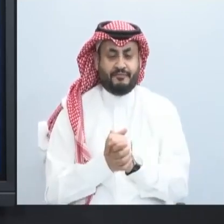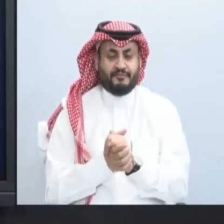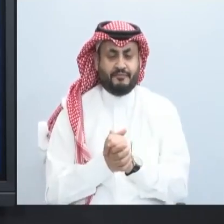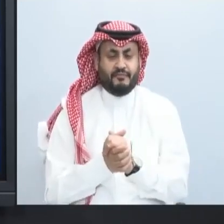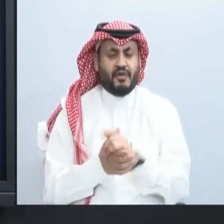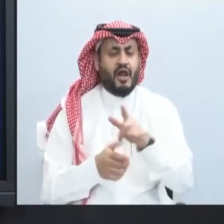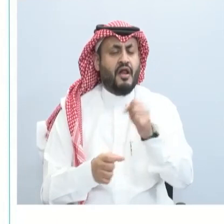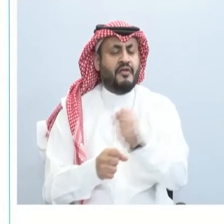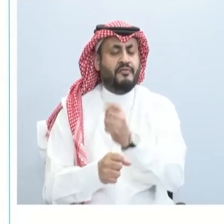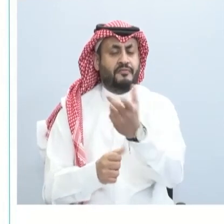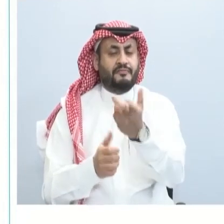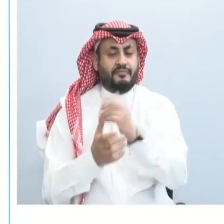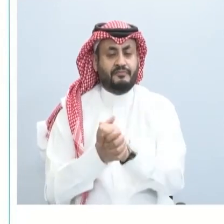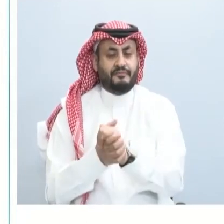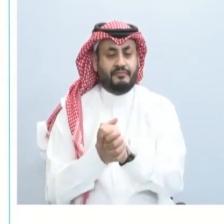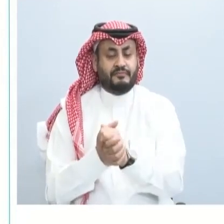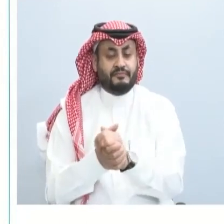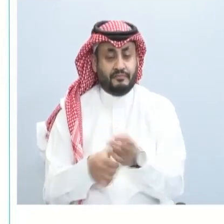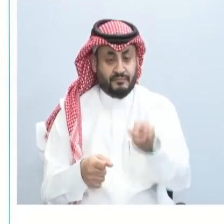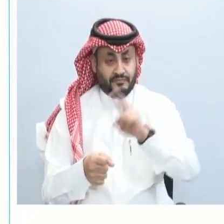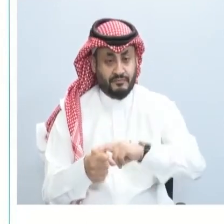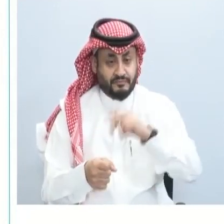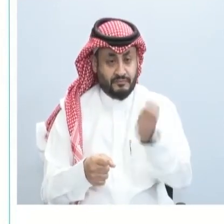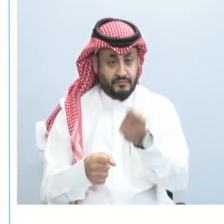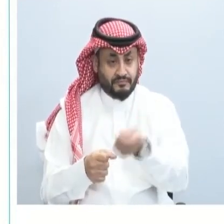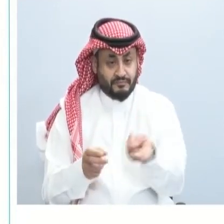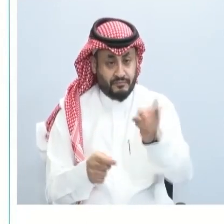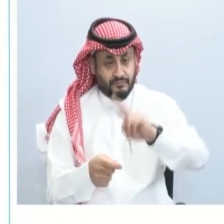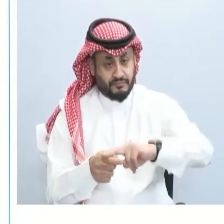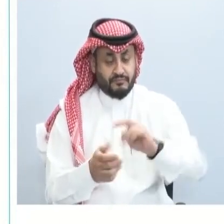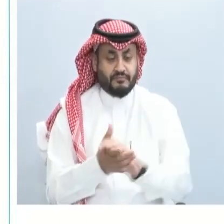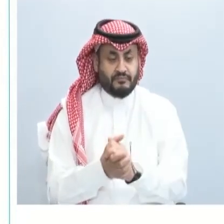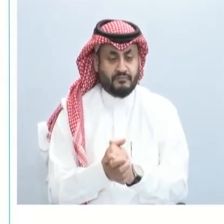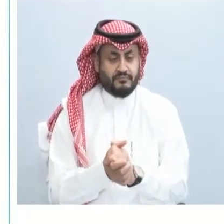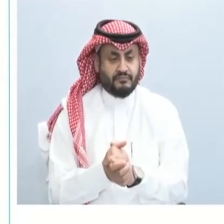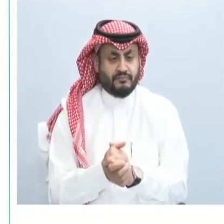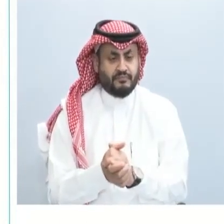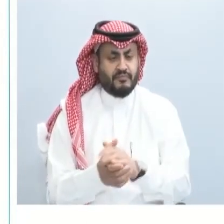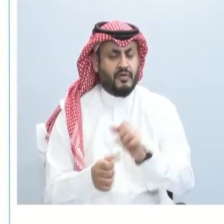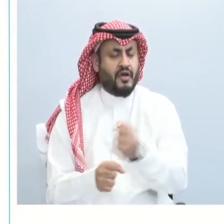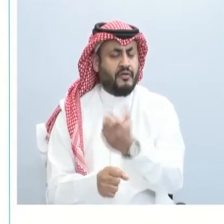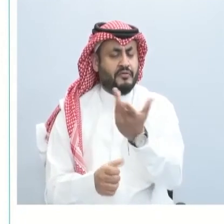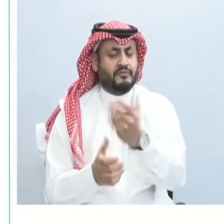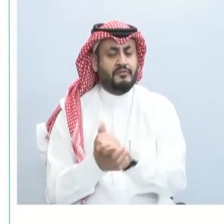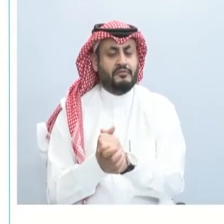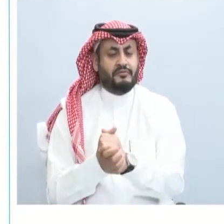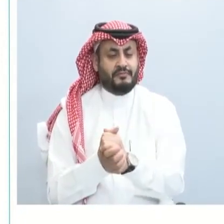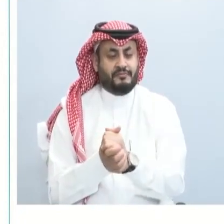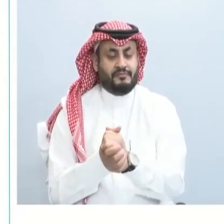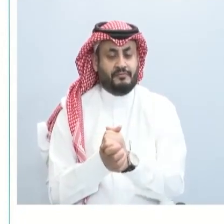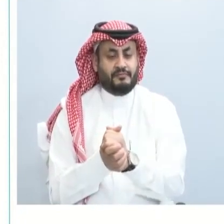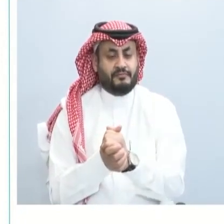we need to do is let's rewrite Muhammad's story. And how we can do this?